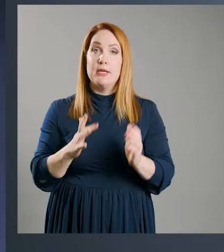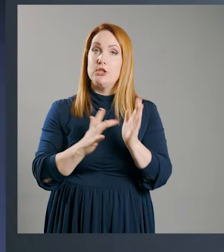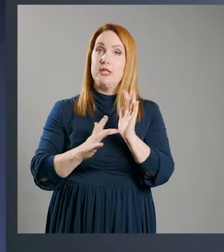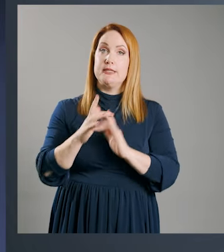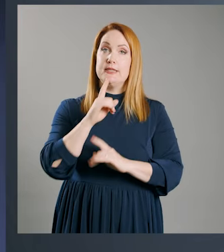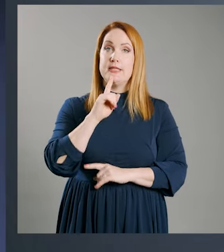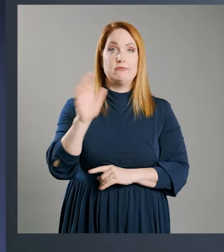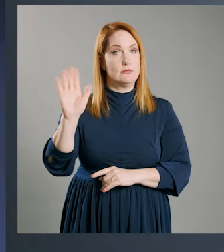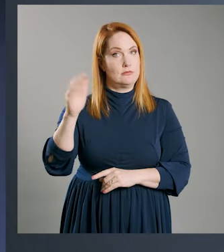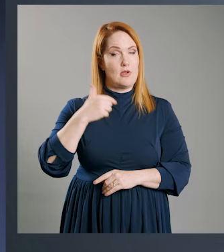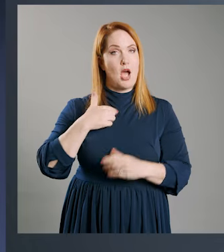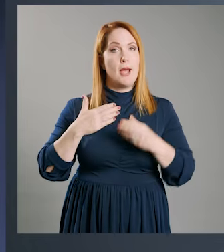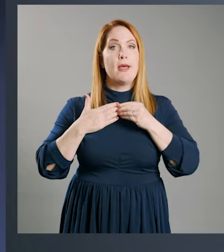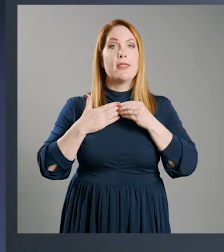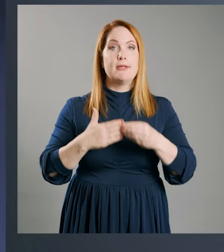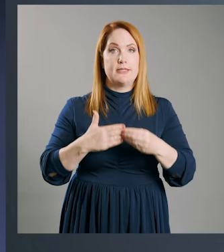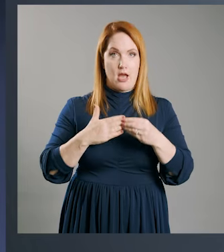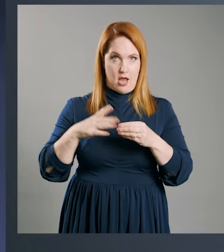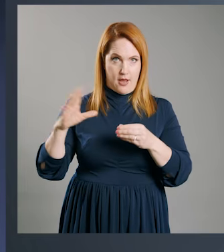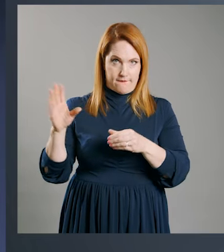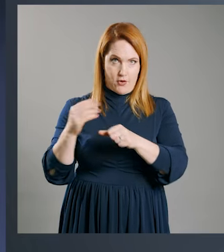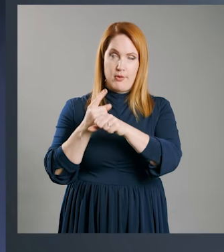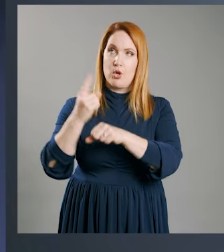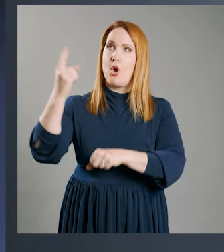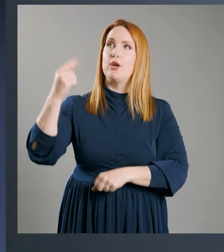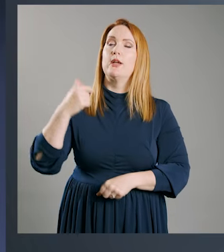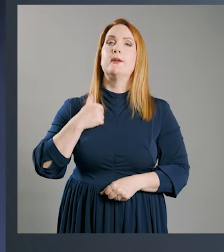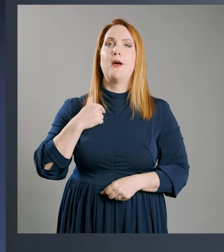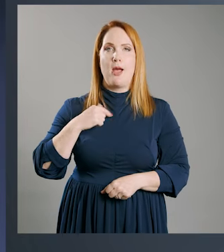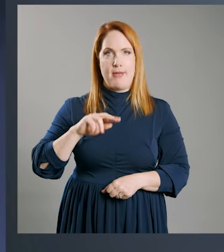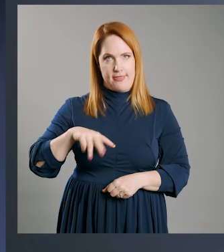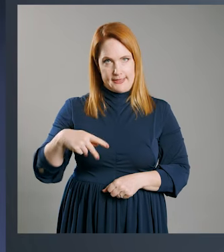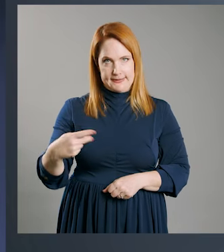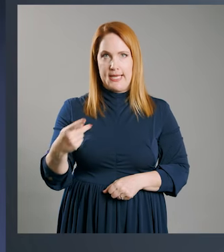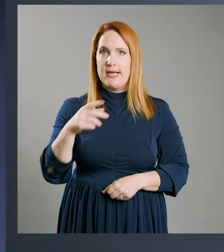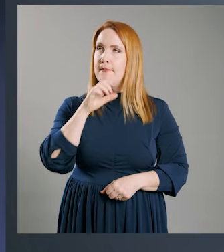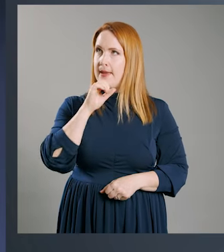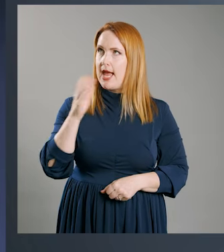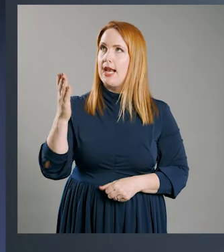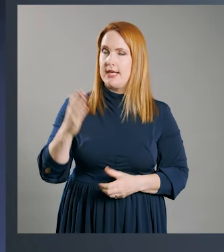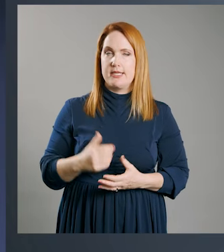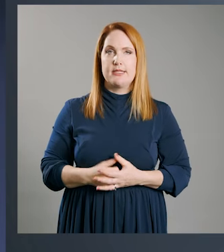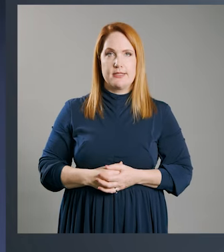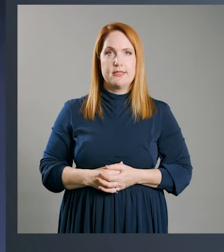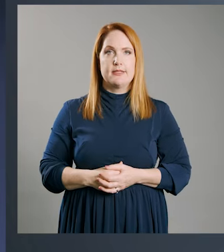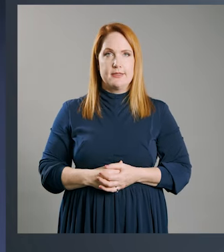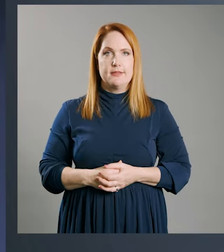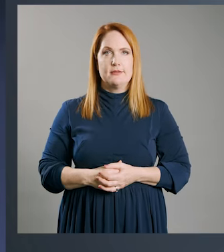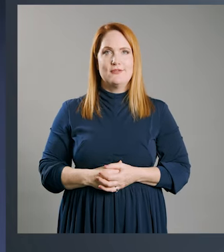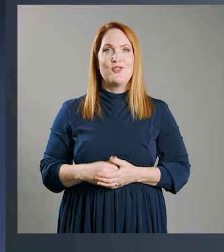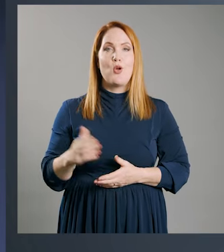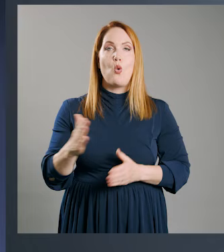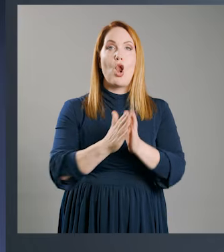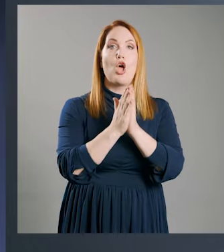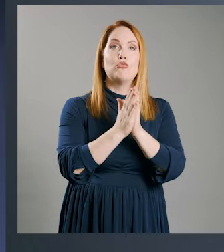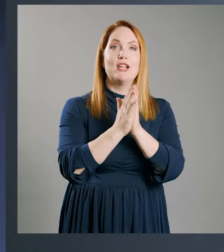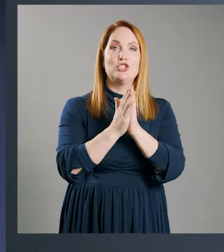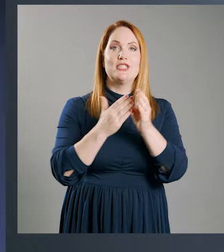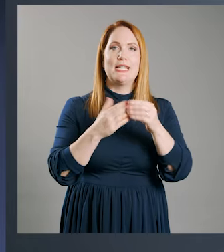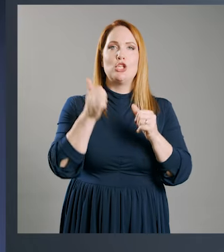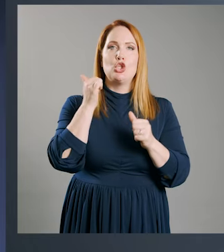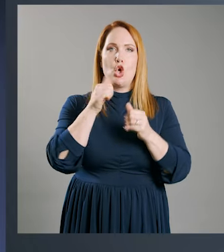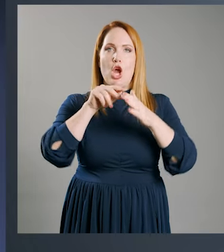is, I am the Messiah. I've come from God. I am the Son of Man. The religious leaders would have